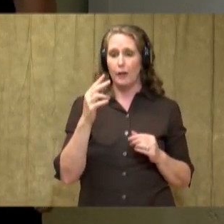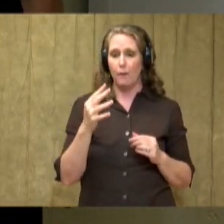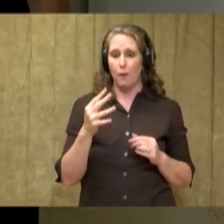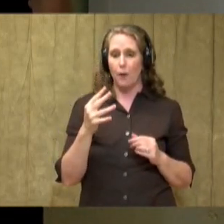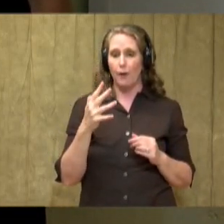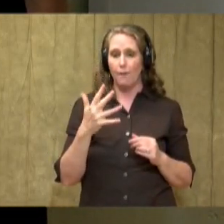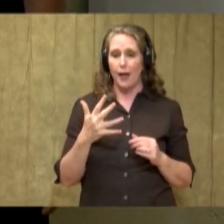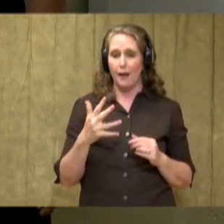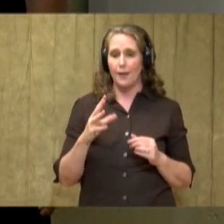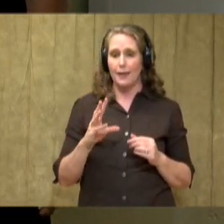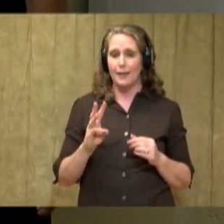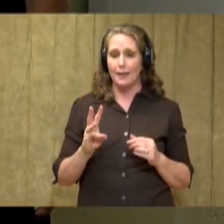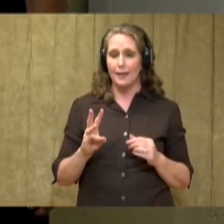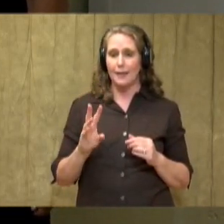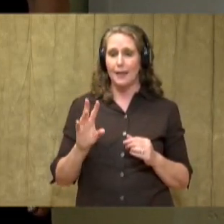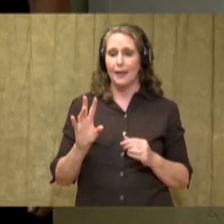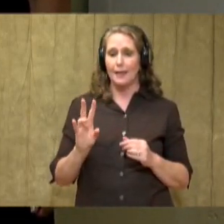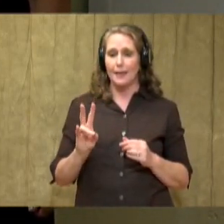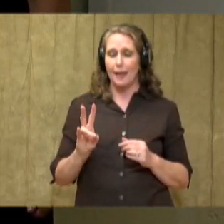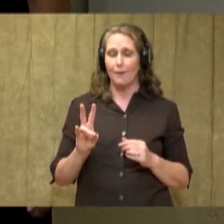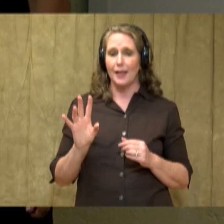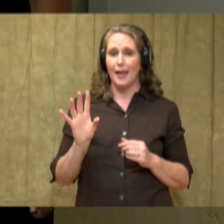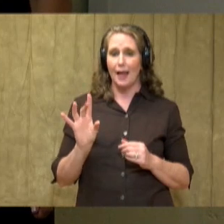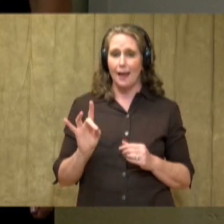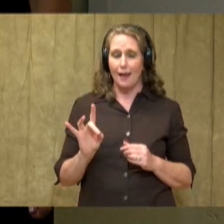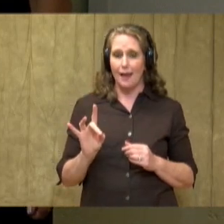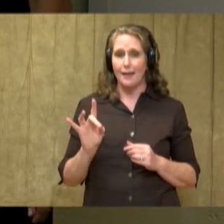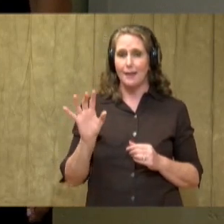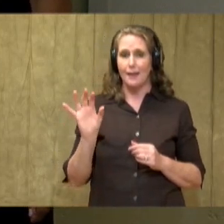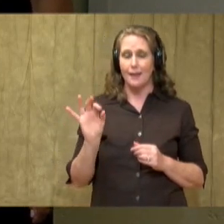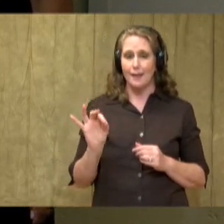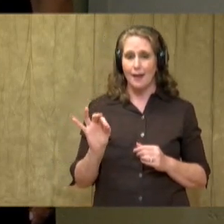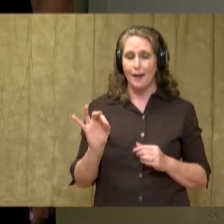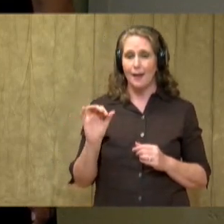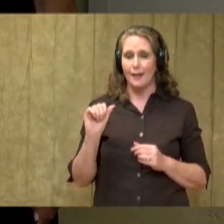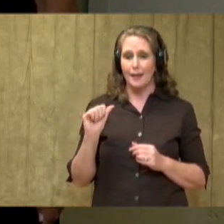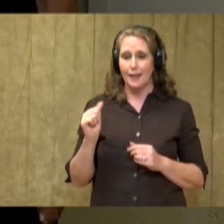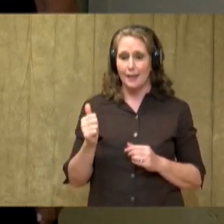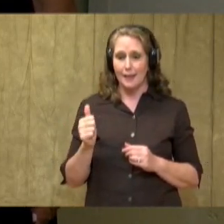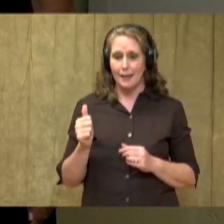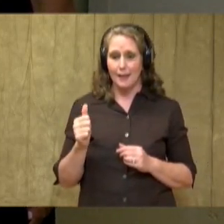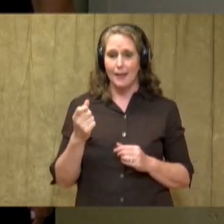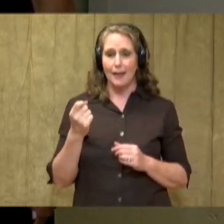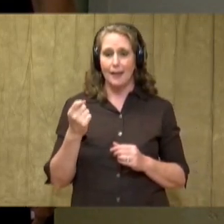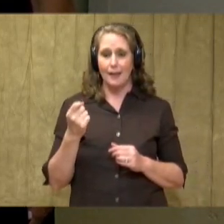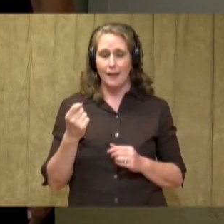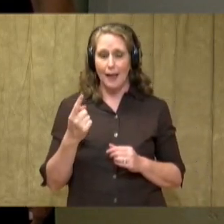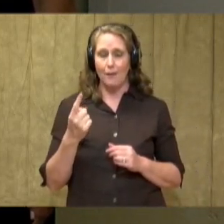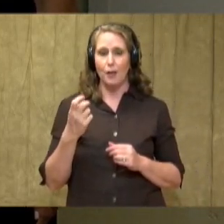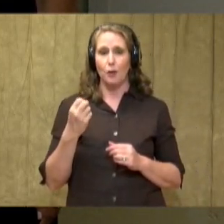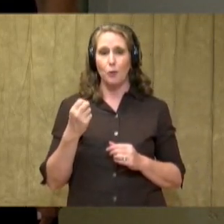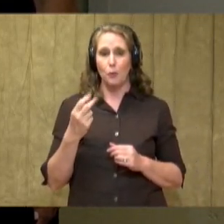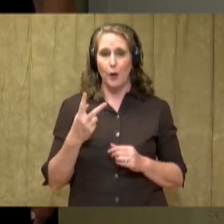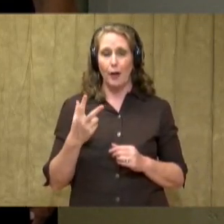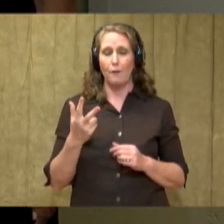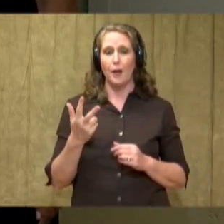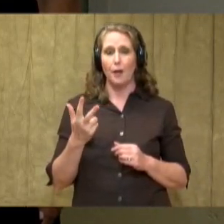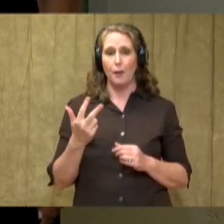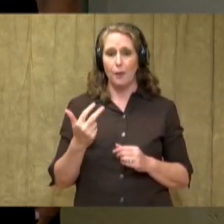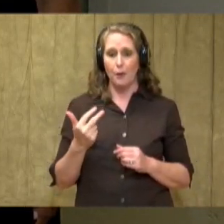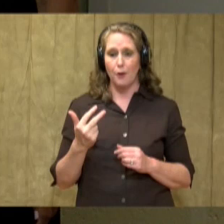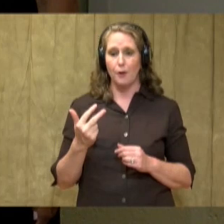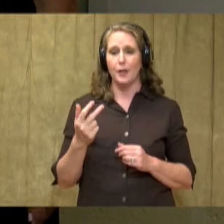4, 5, 6, 7, 8, 9, 10, 11,